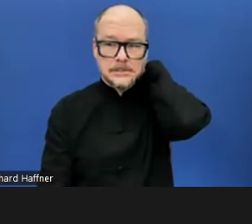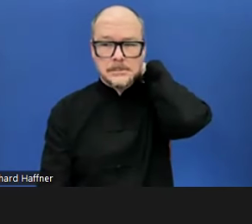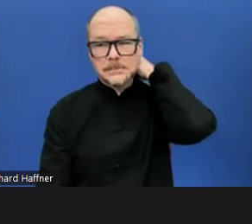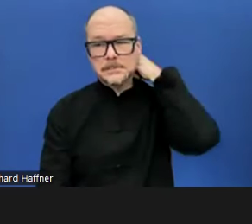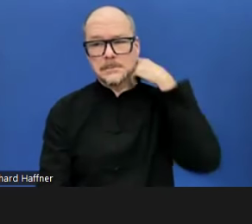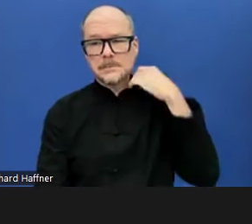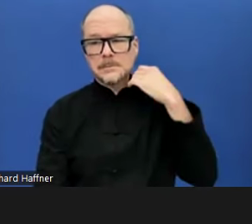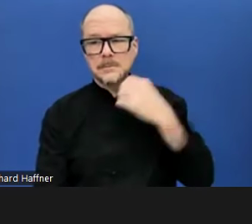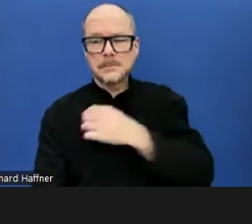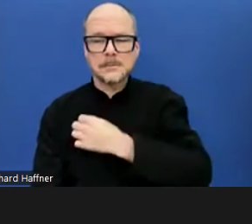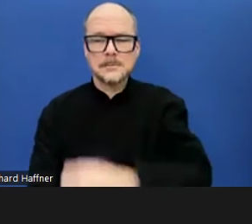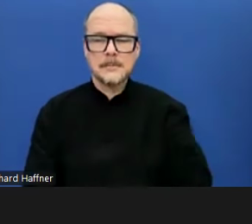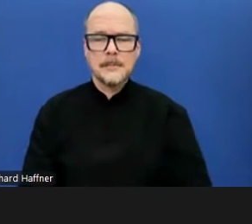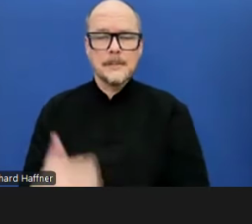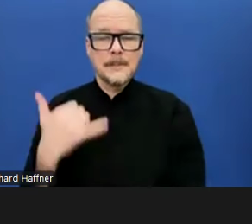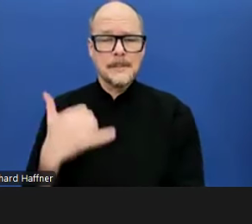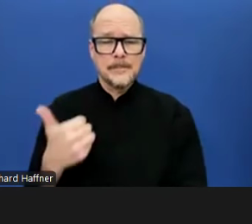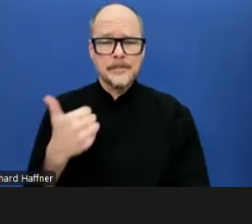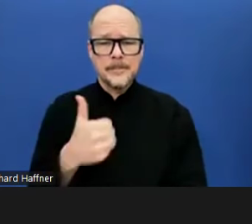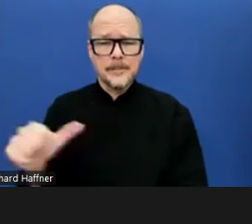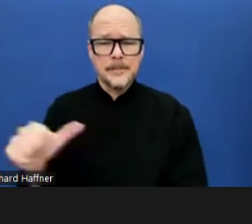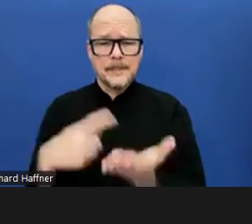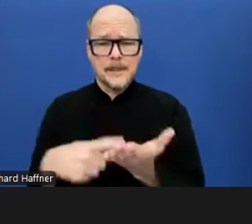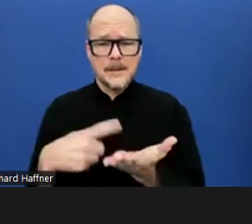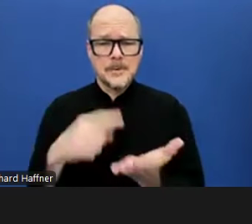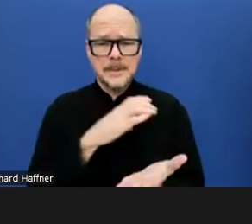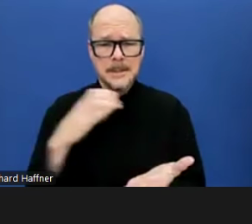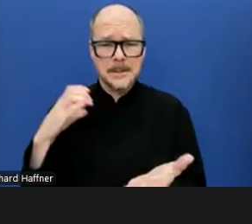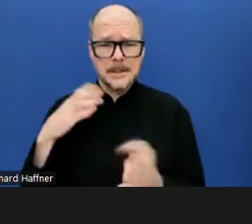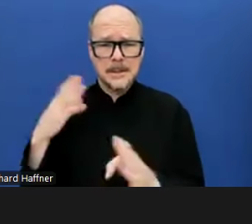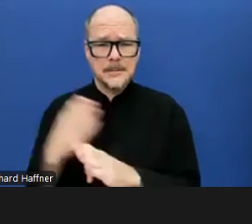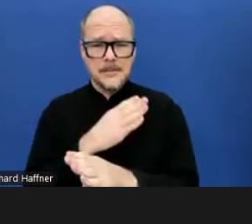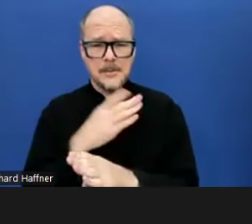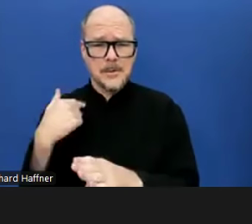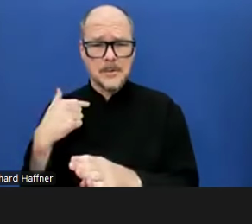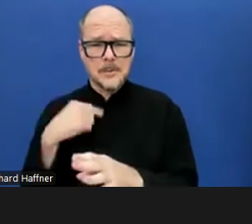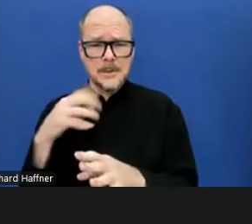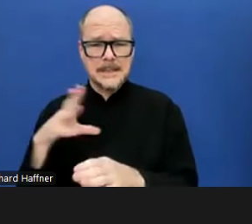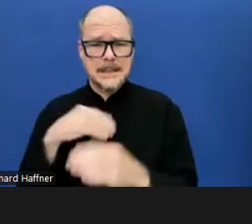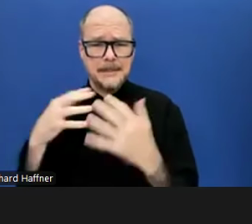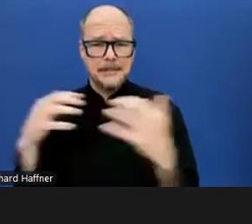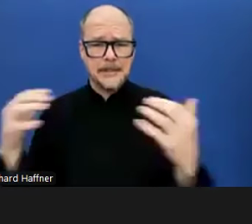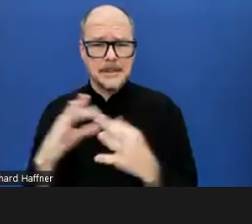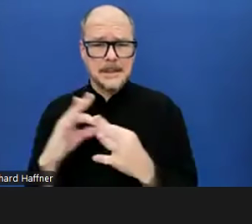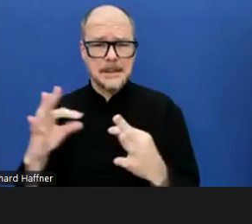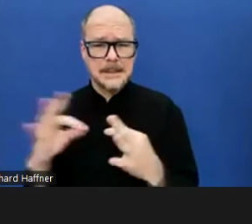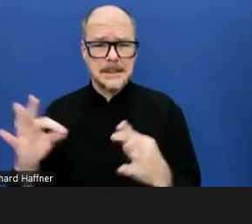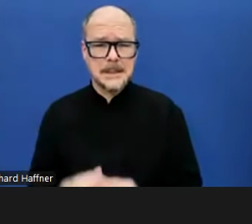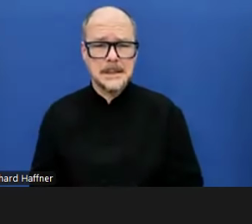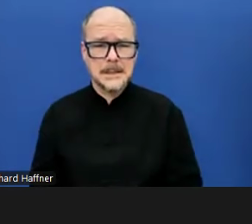Now, is there any discussion by the committee before we take public comment?